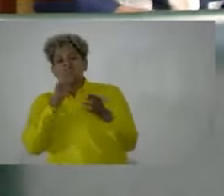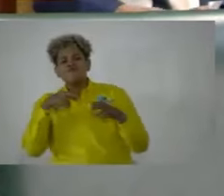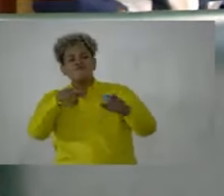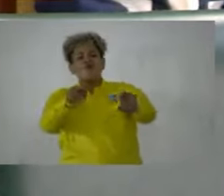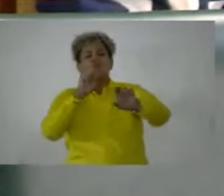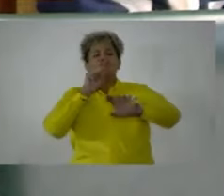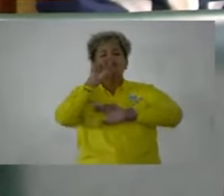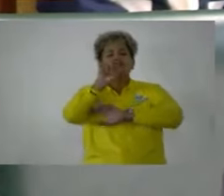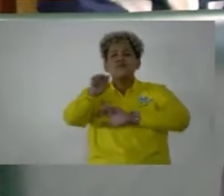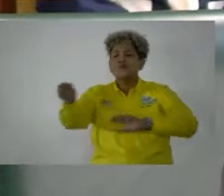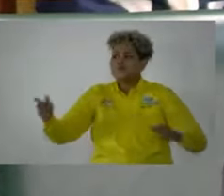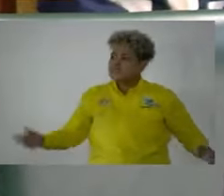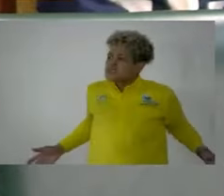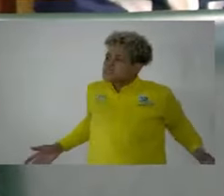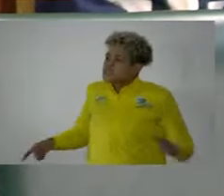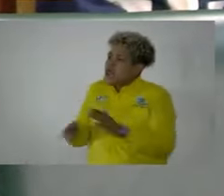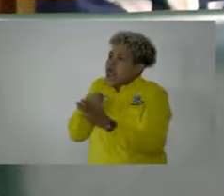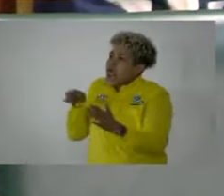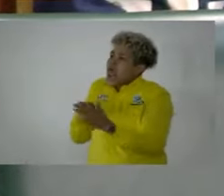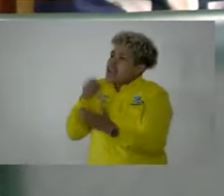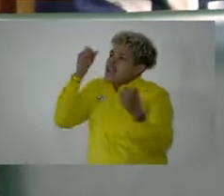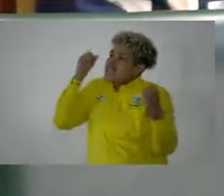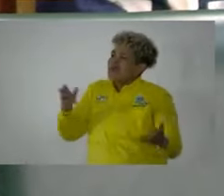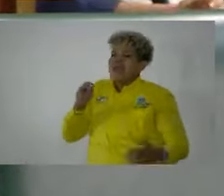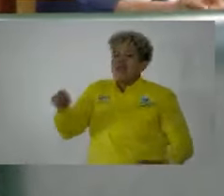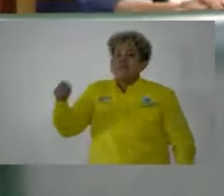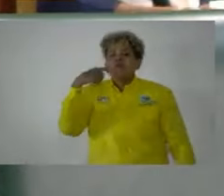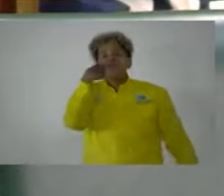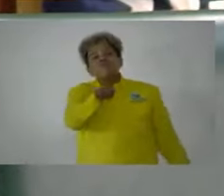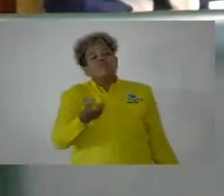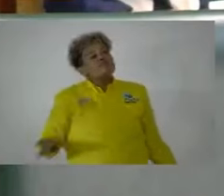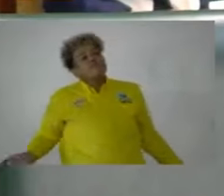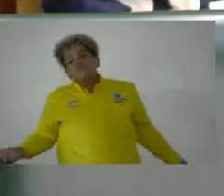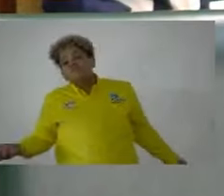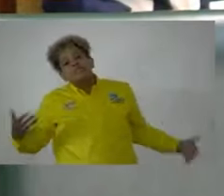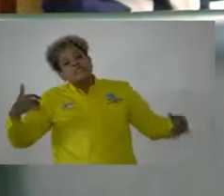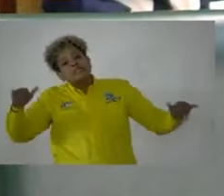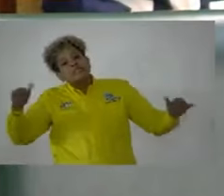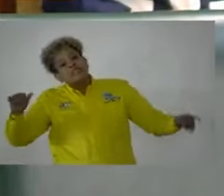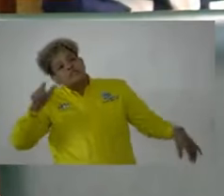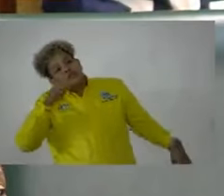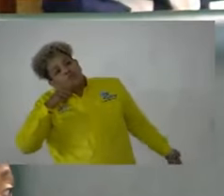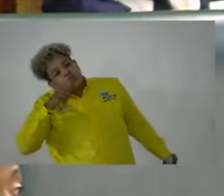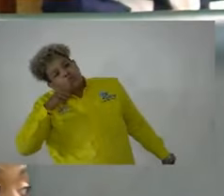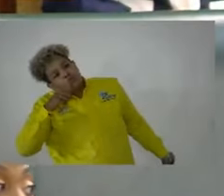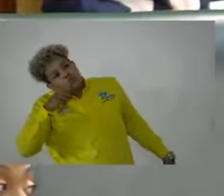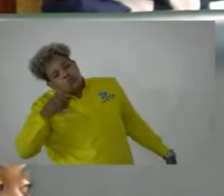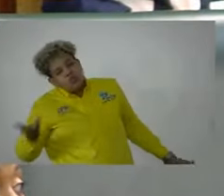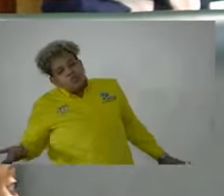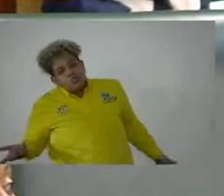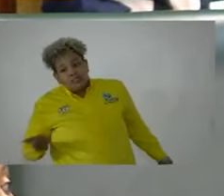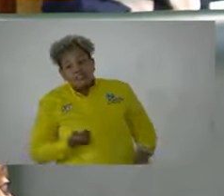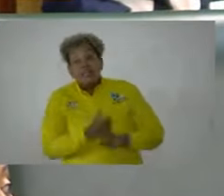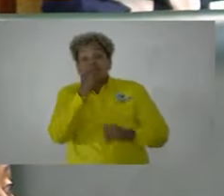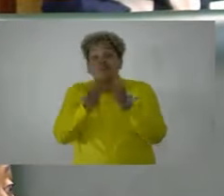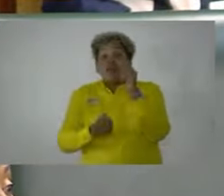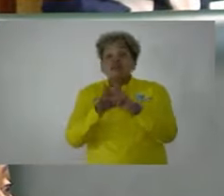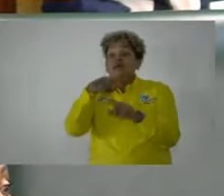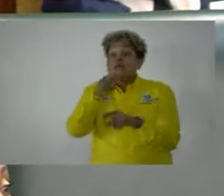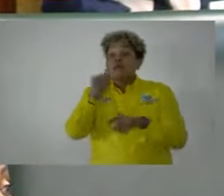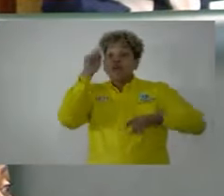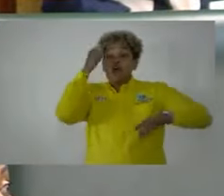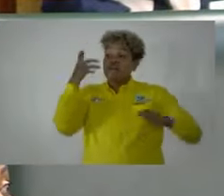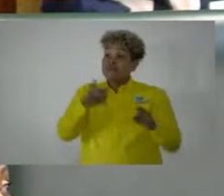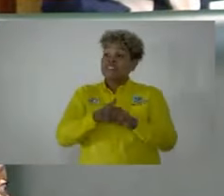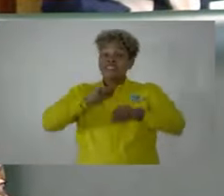in 2022, which many MPs have reported are still yet to come through. The last PNP